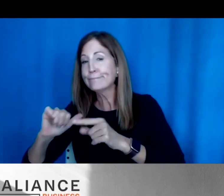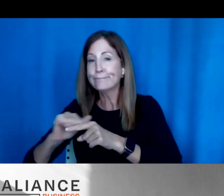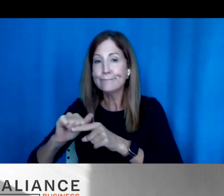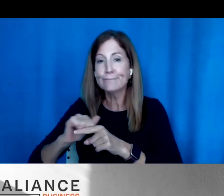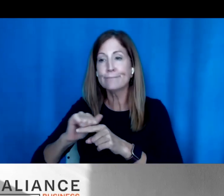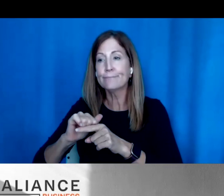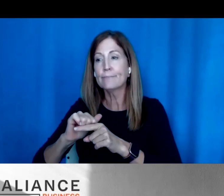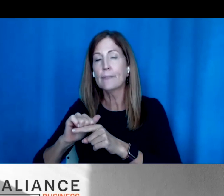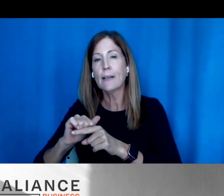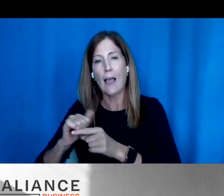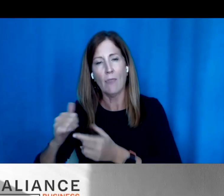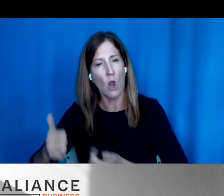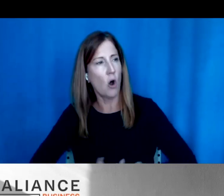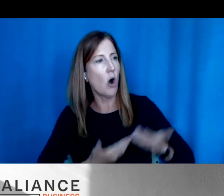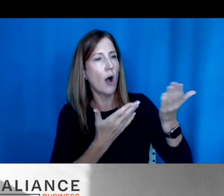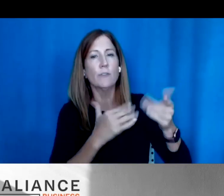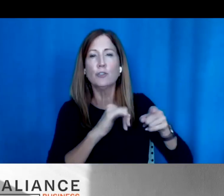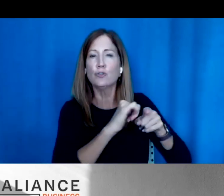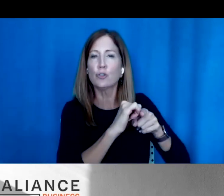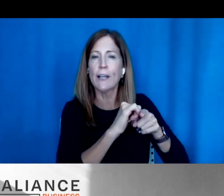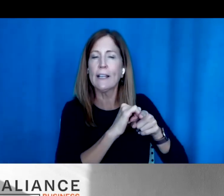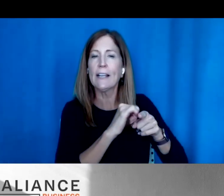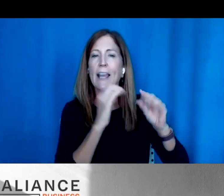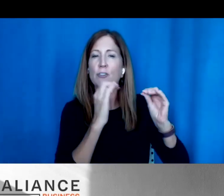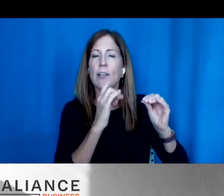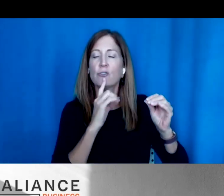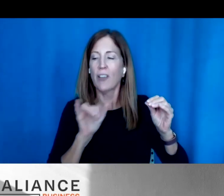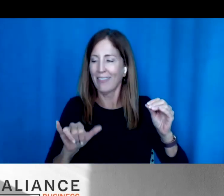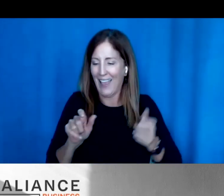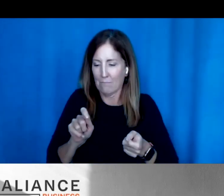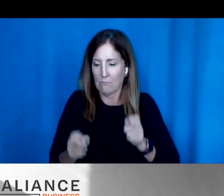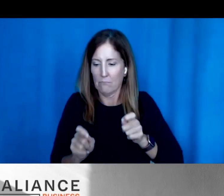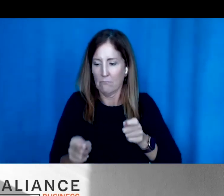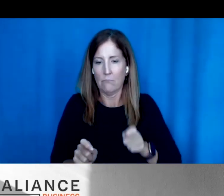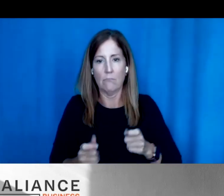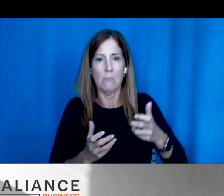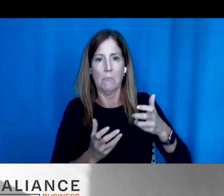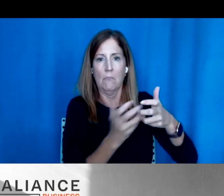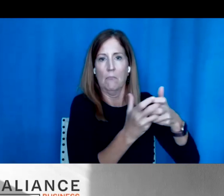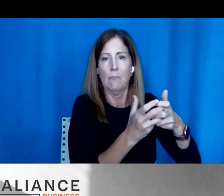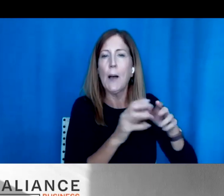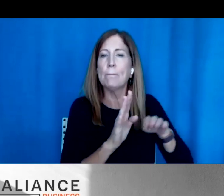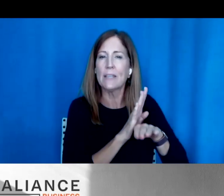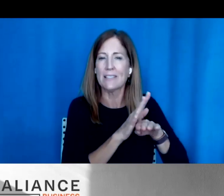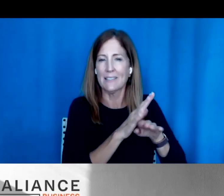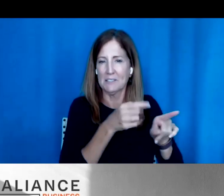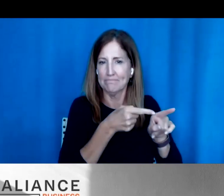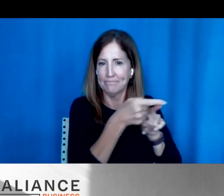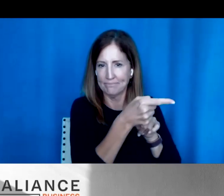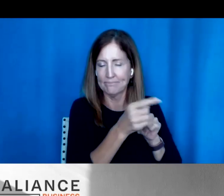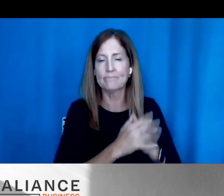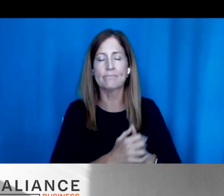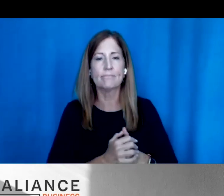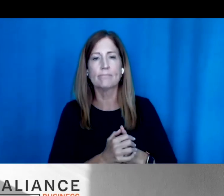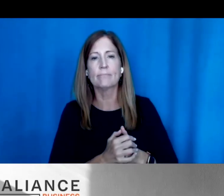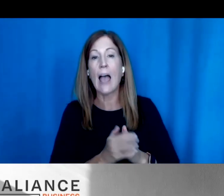offer training and education that's more tailored to the business sector. And again, some of the ways that you figure out how to do